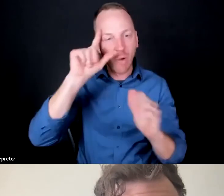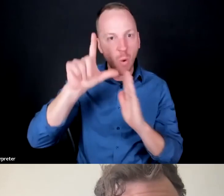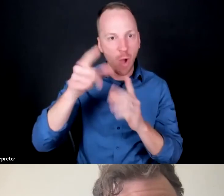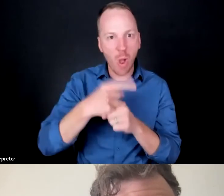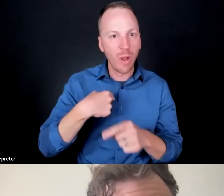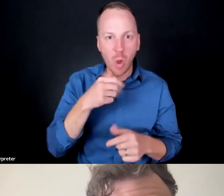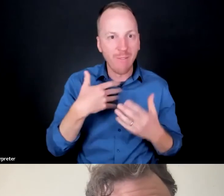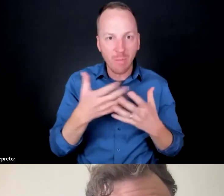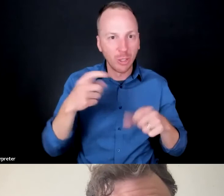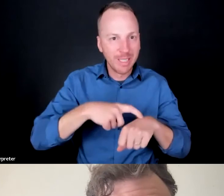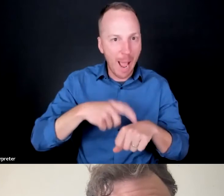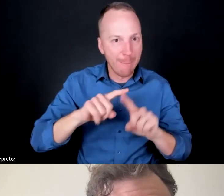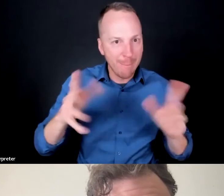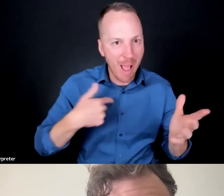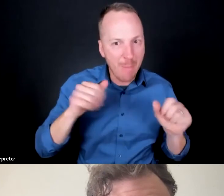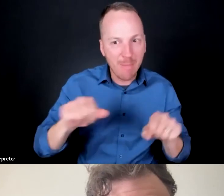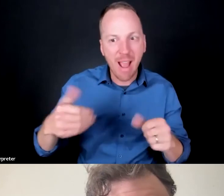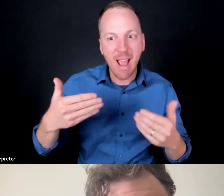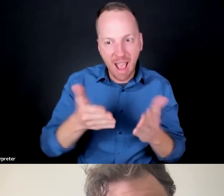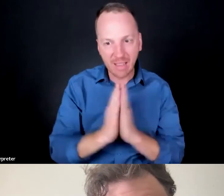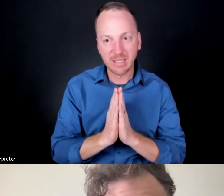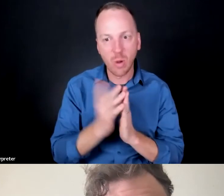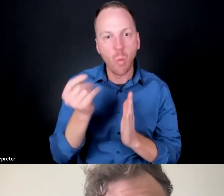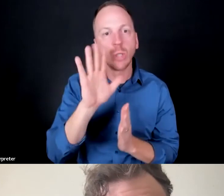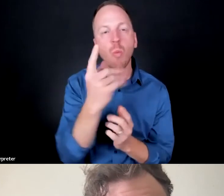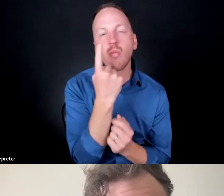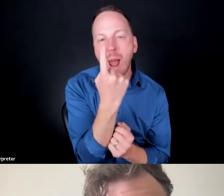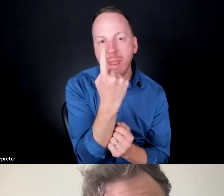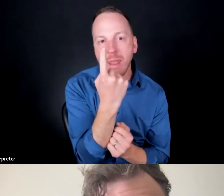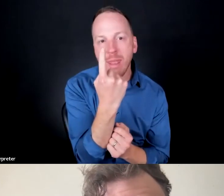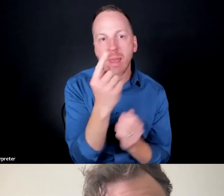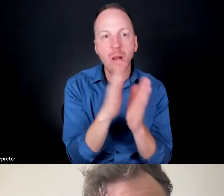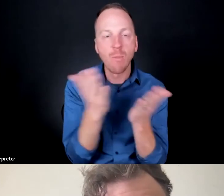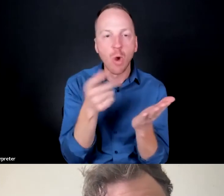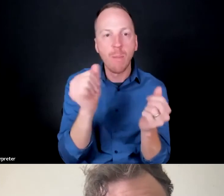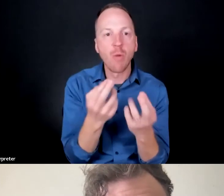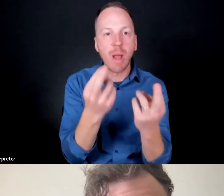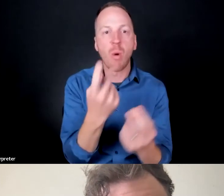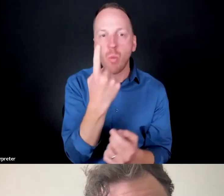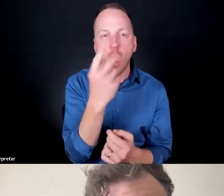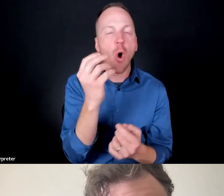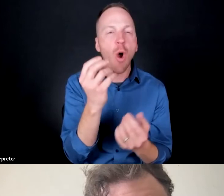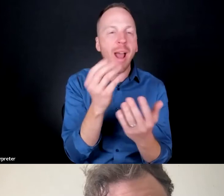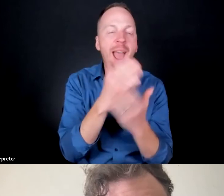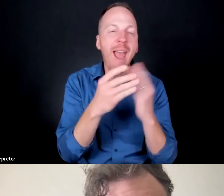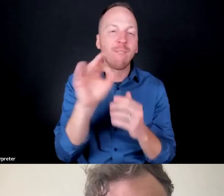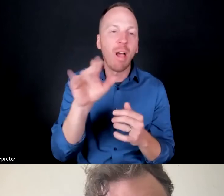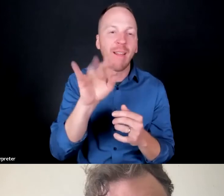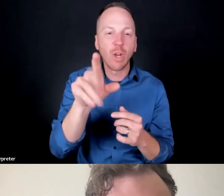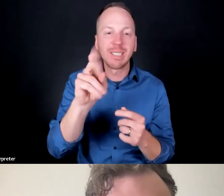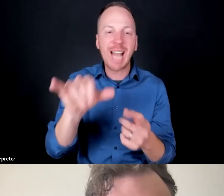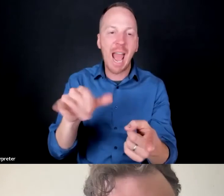have too much time, so I might just ask, what is one book that you might recommend, or a handful if you're Sky?